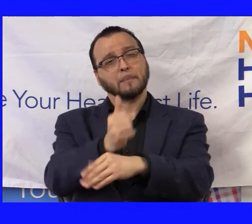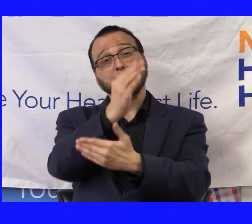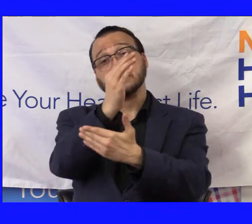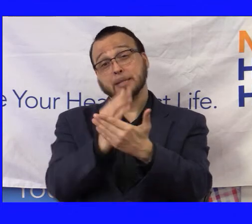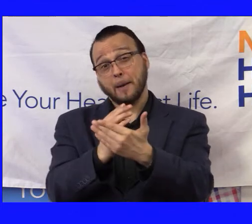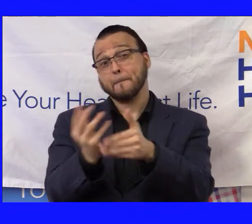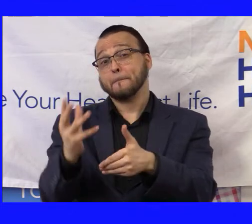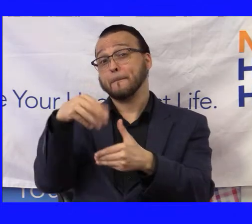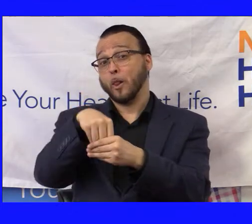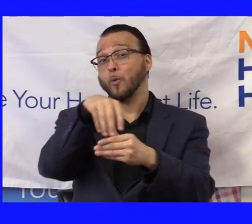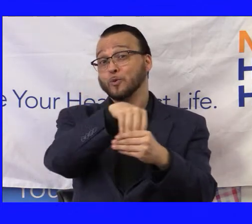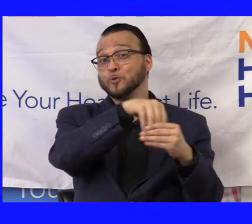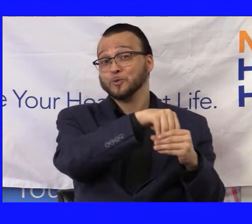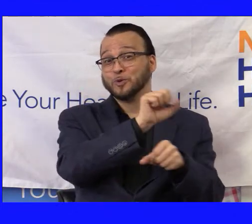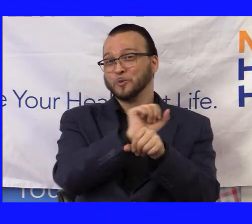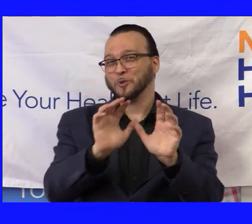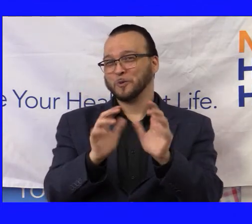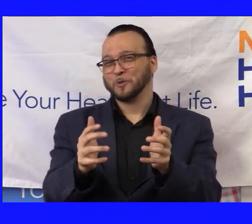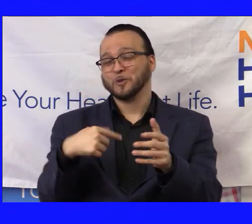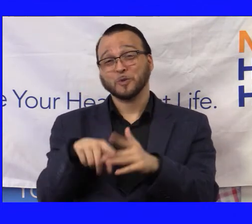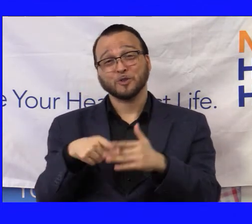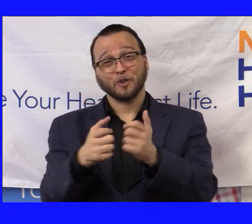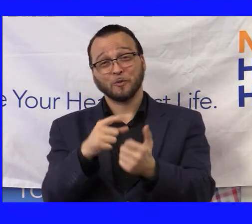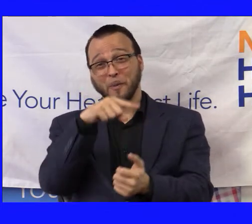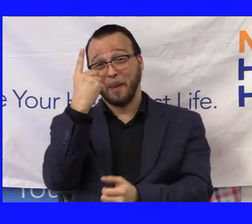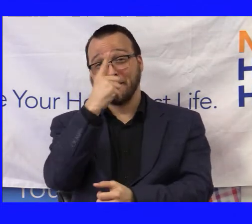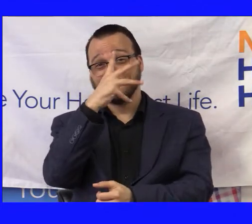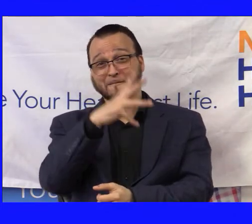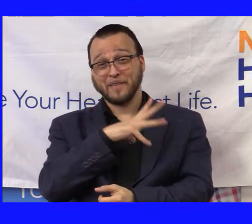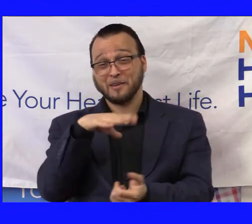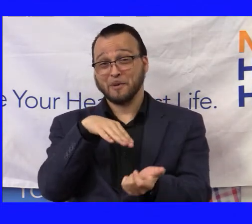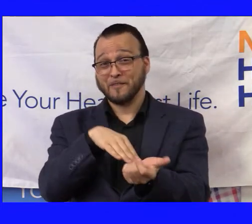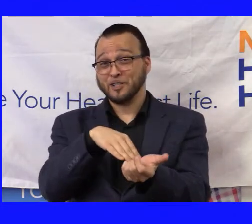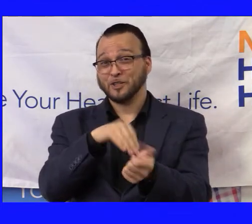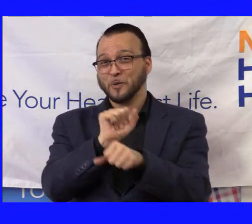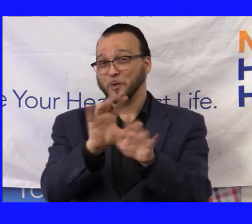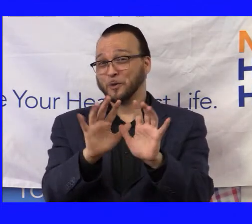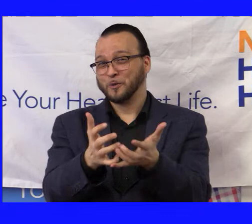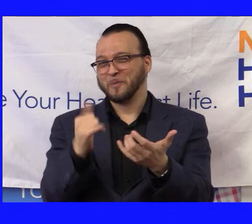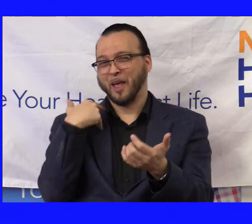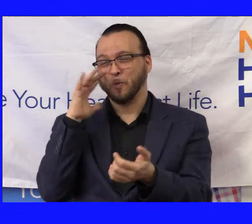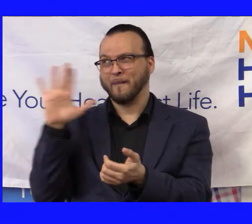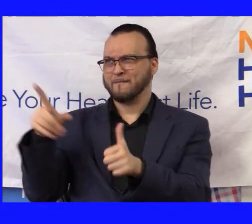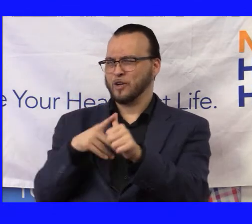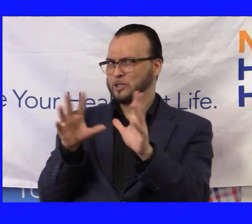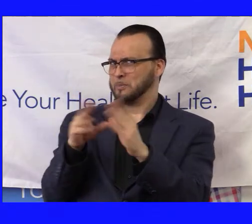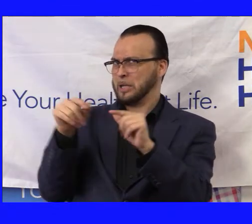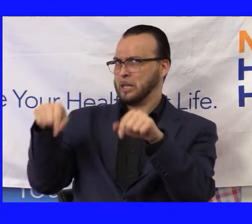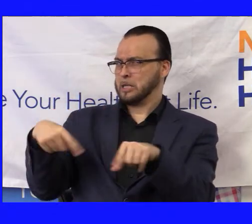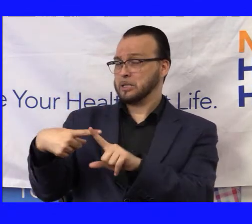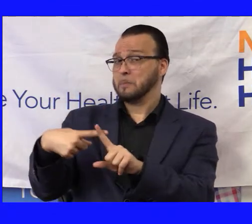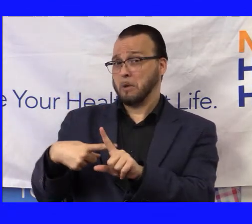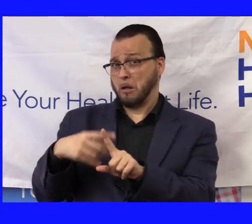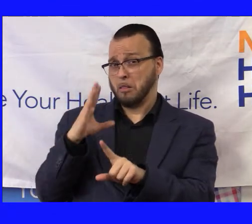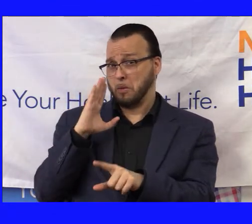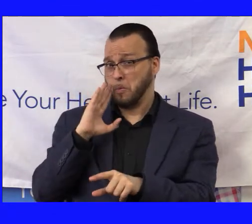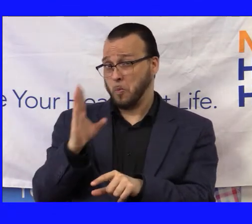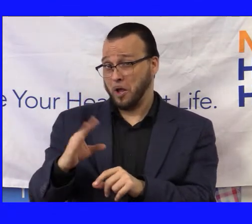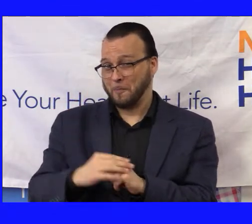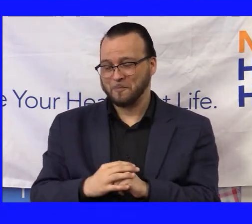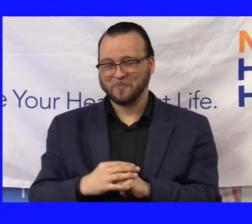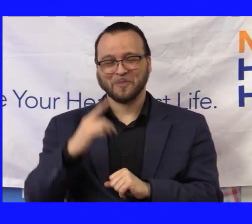work groups. We've started with a Black female physician work group, which will have its first meeting this month. And in